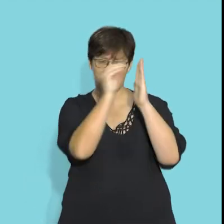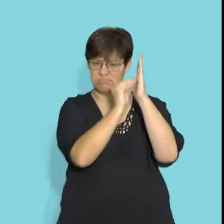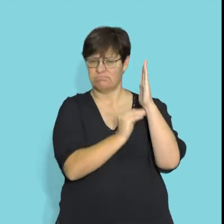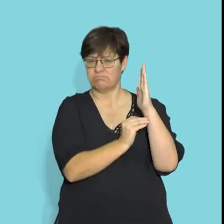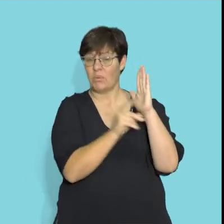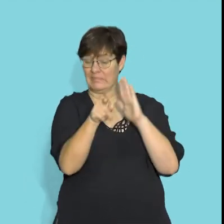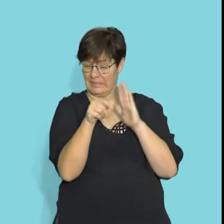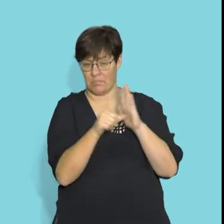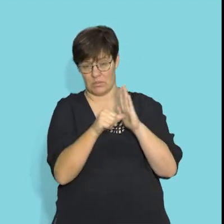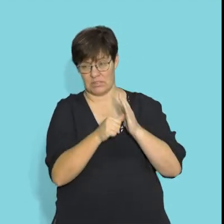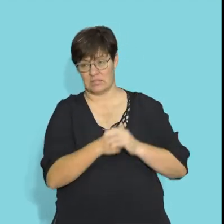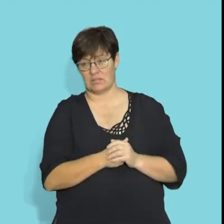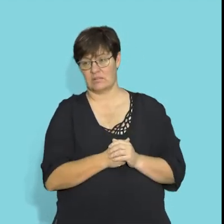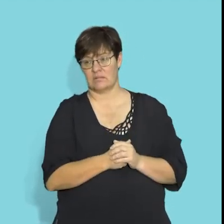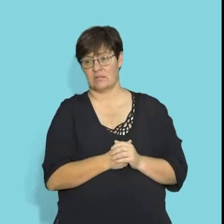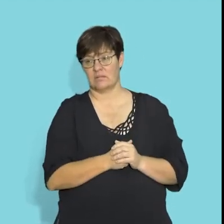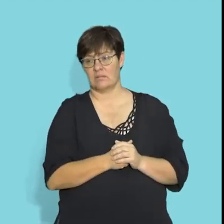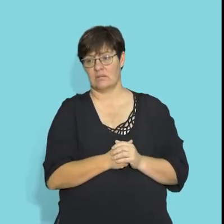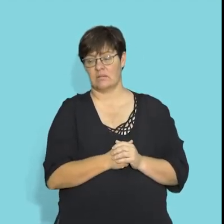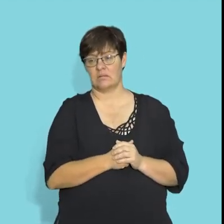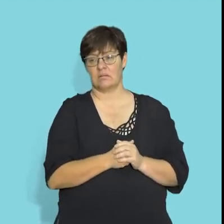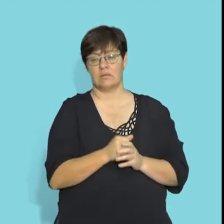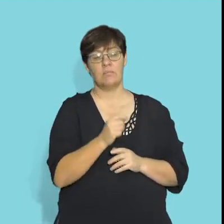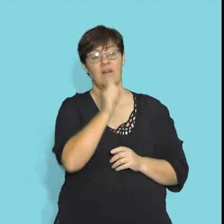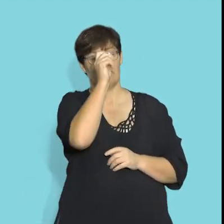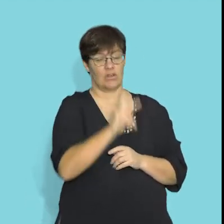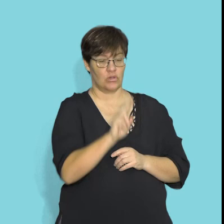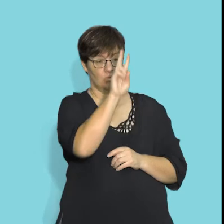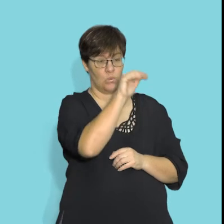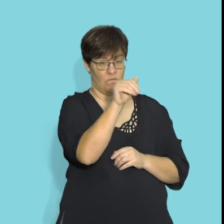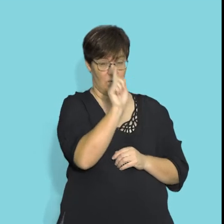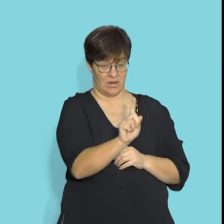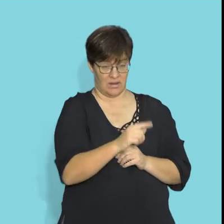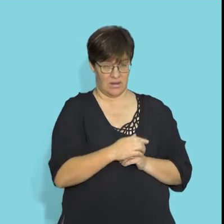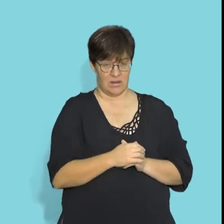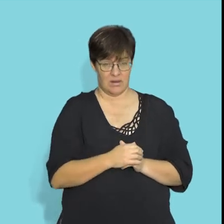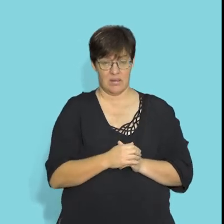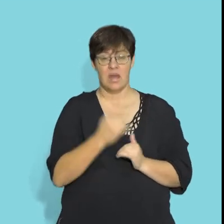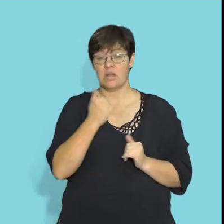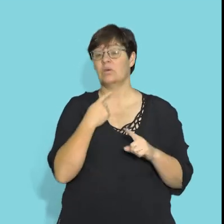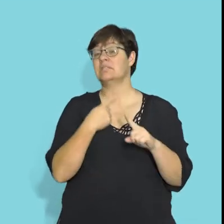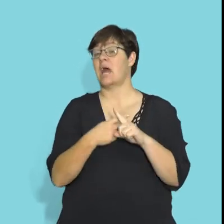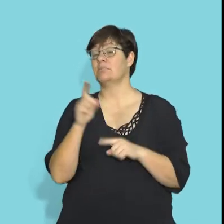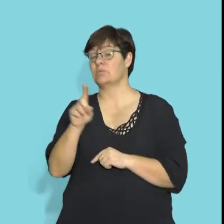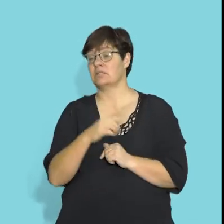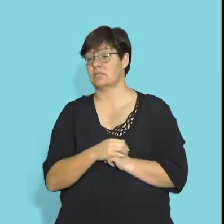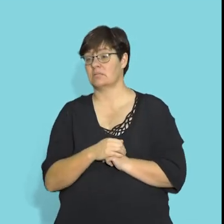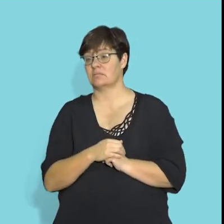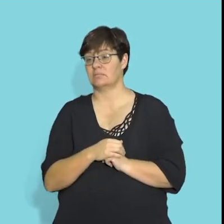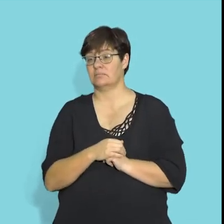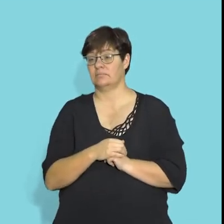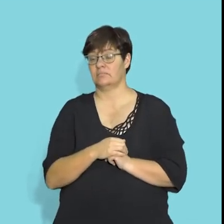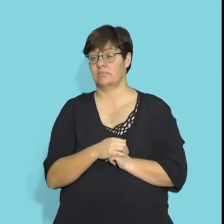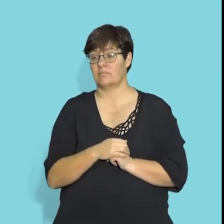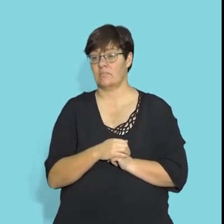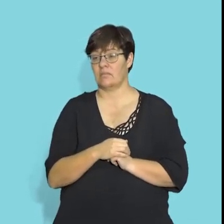down for me because this is really important. I want you guys to write that as a fraction, 2/1. Now, what I'm going to be multiplying by